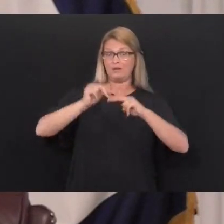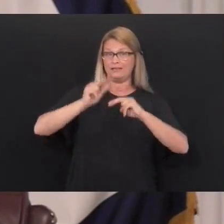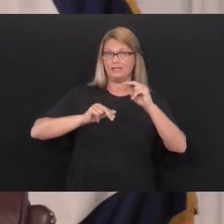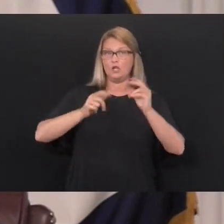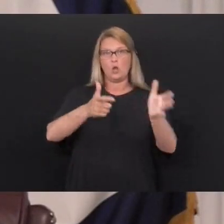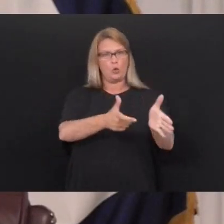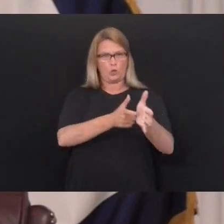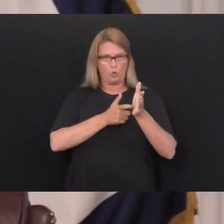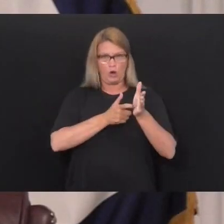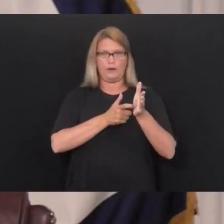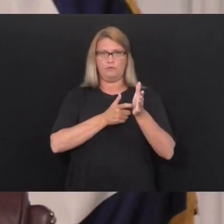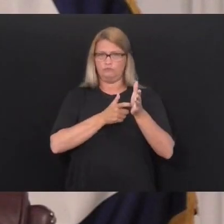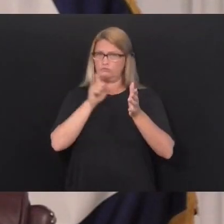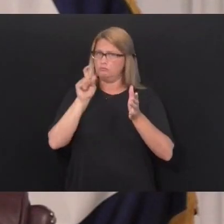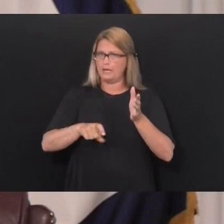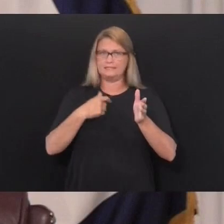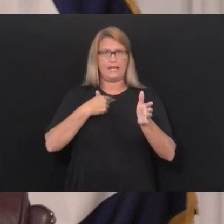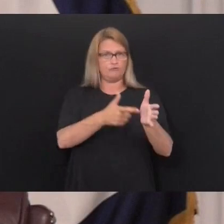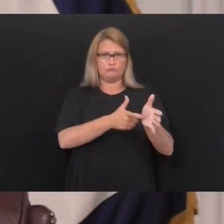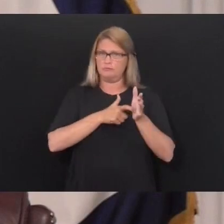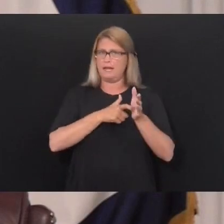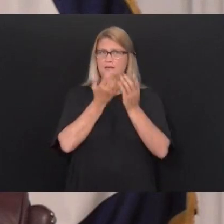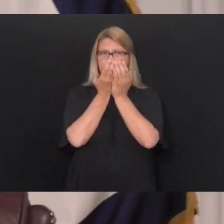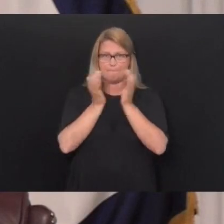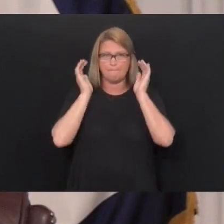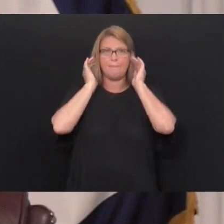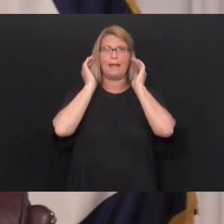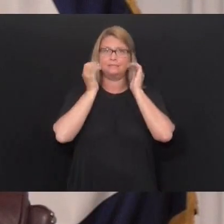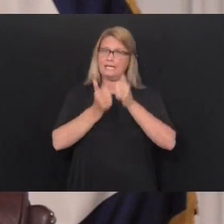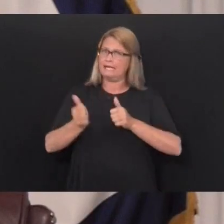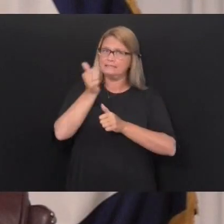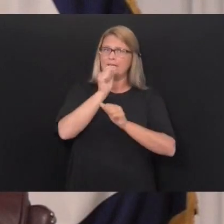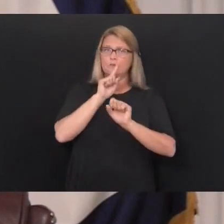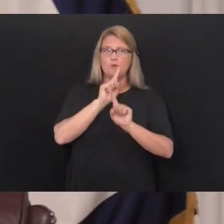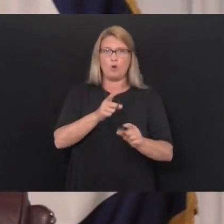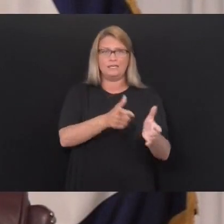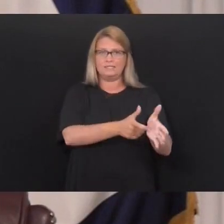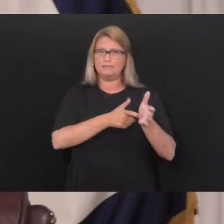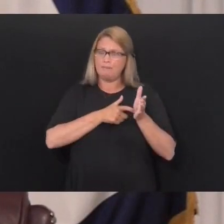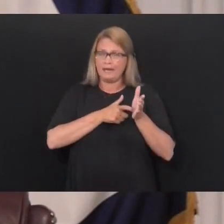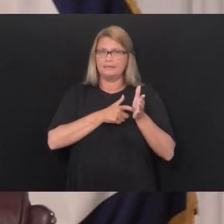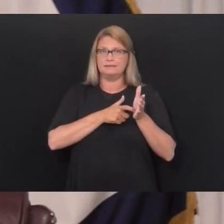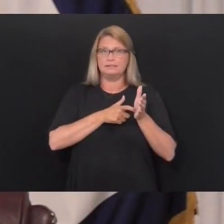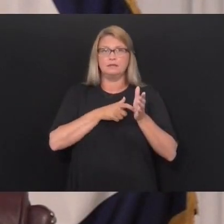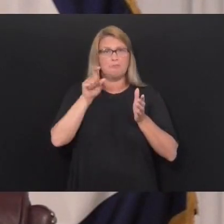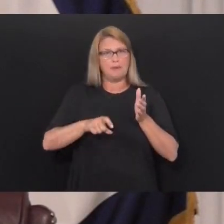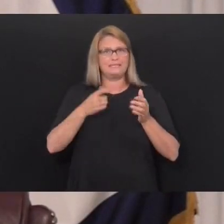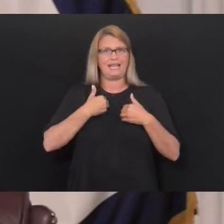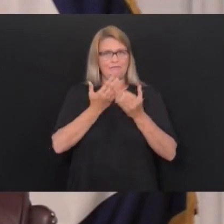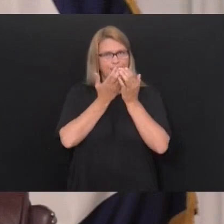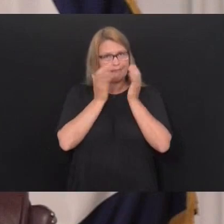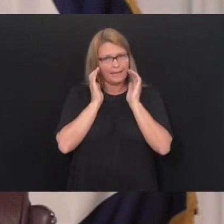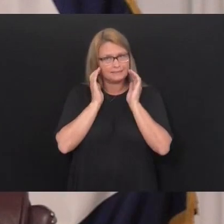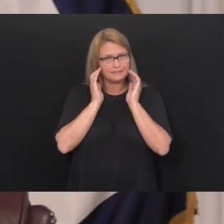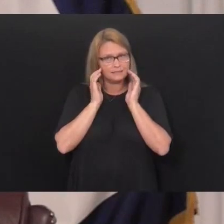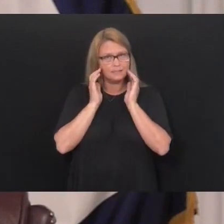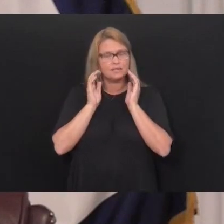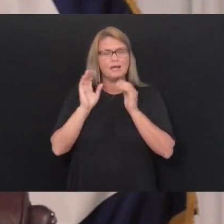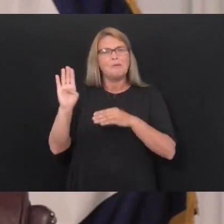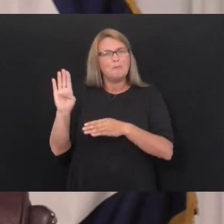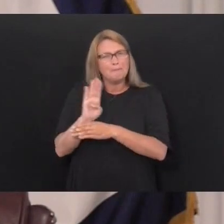to, or they flatten some and they begin to ease back, Monday will be a